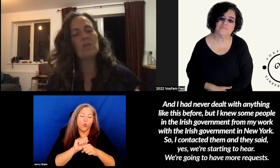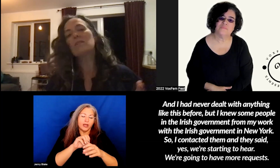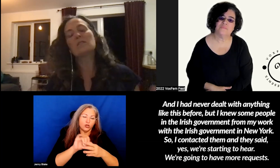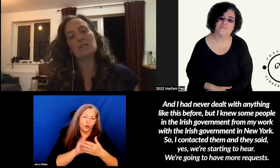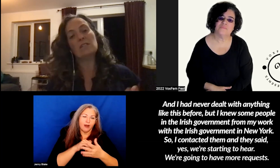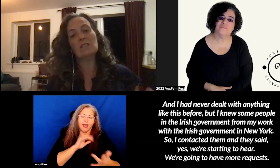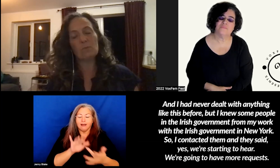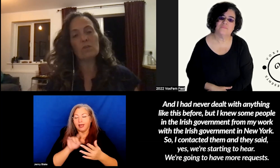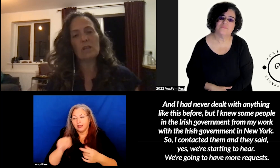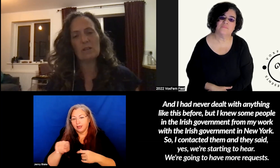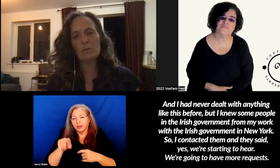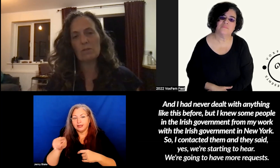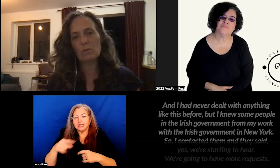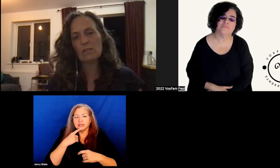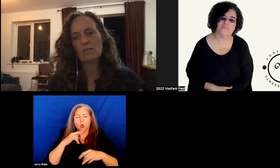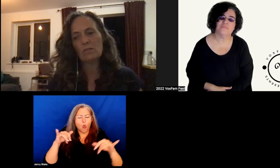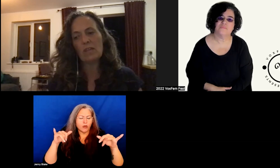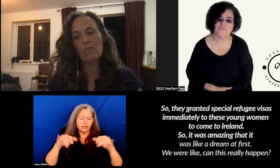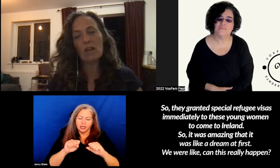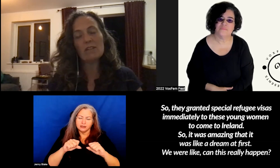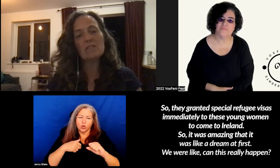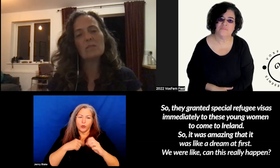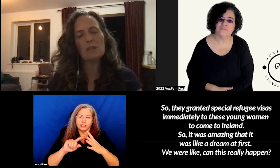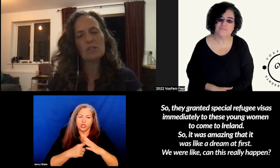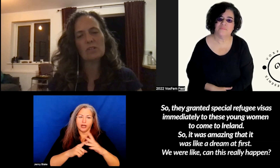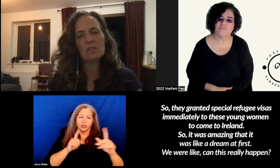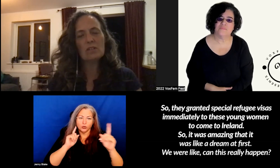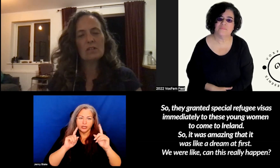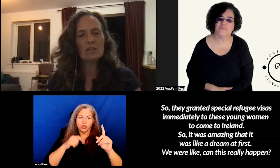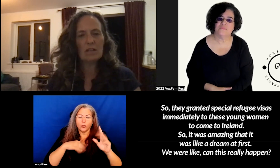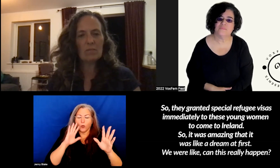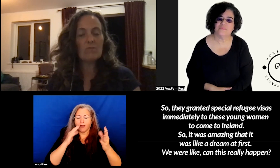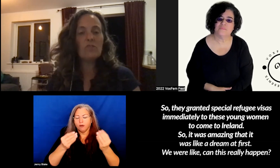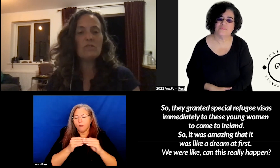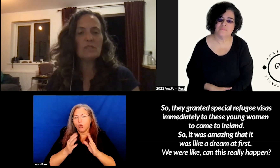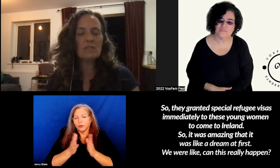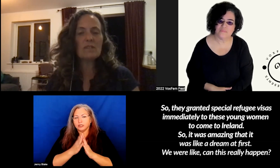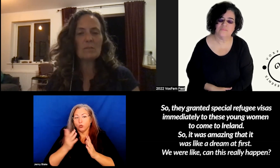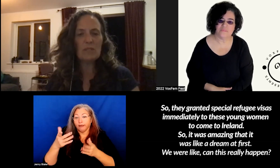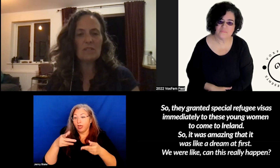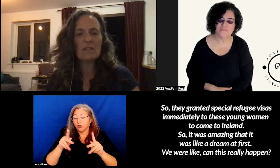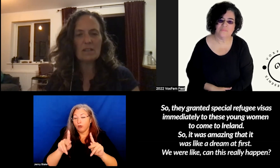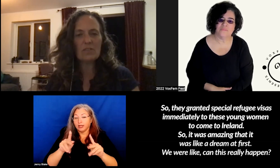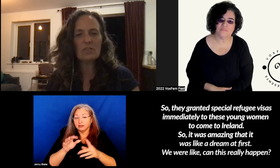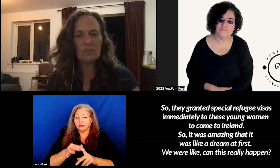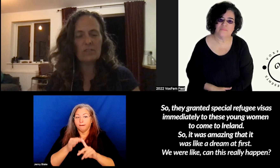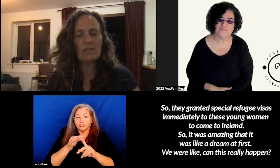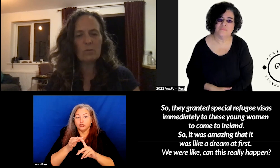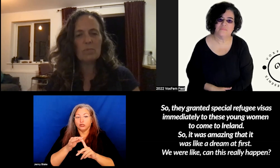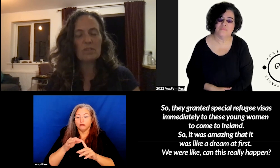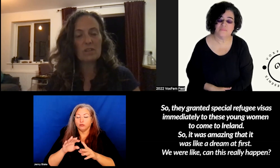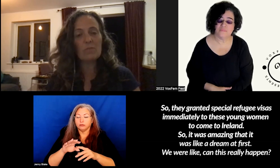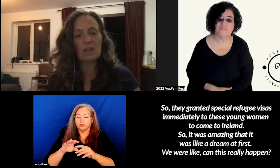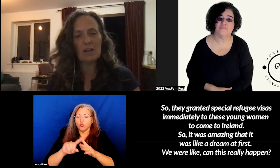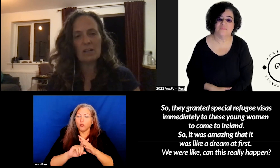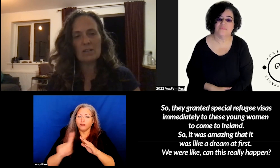we're starting to hear we're going to have more requests. So they granted special refugee visas immediately to these young